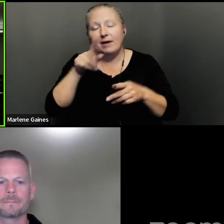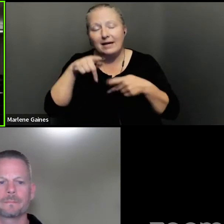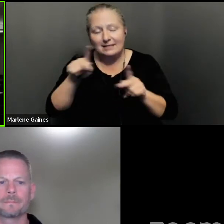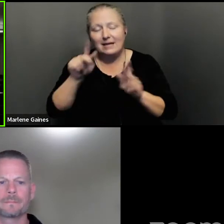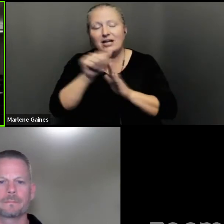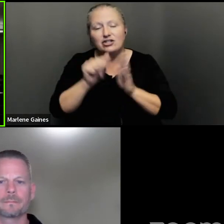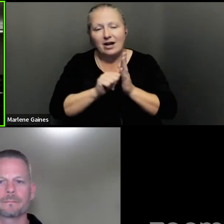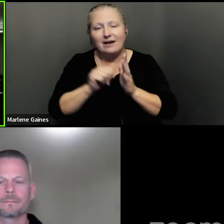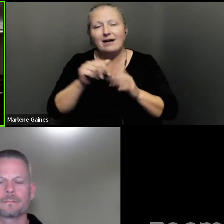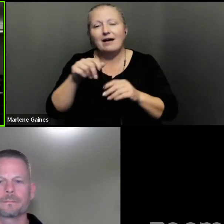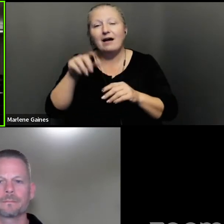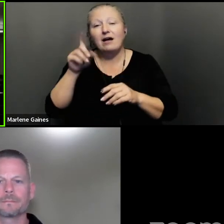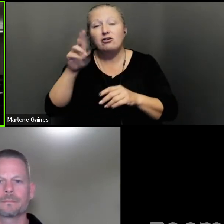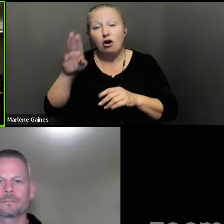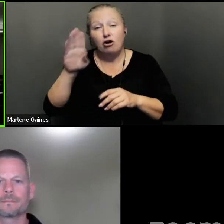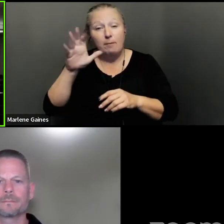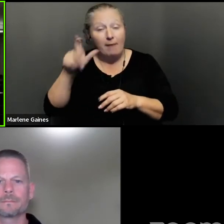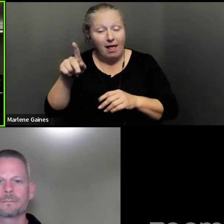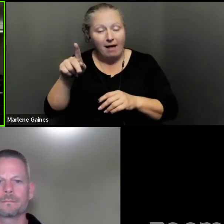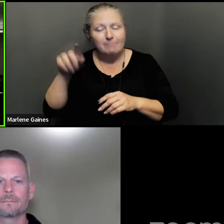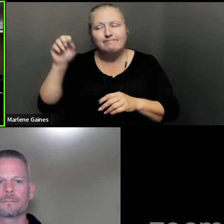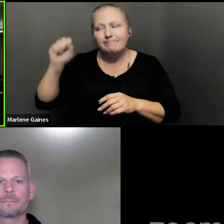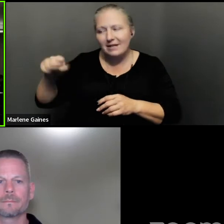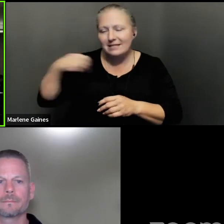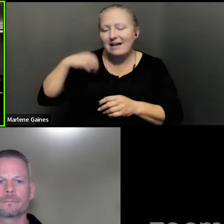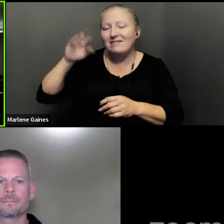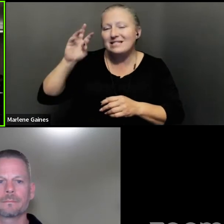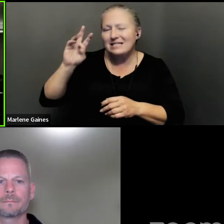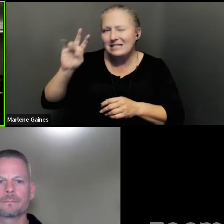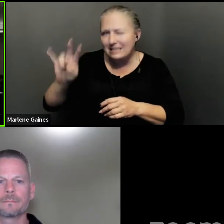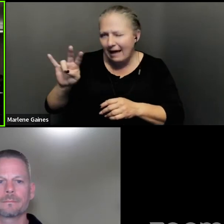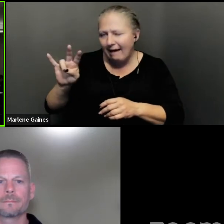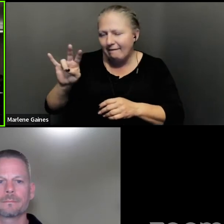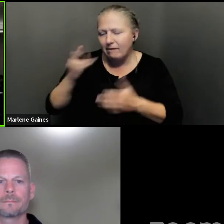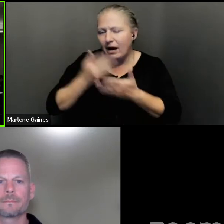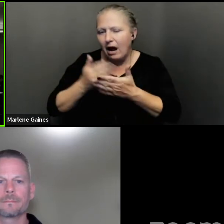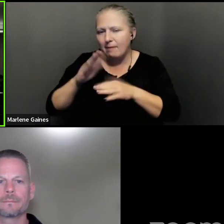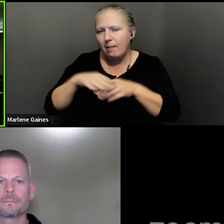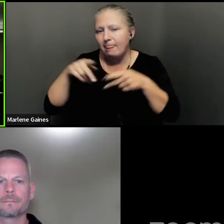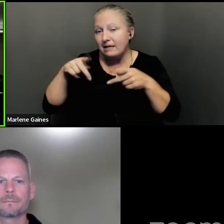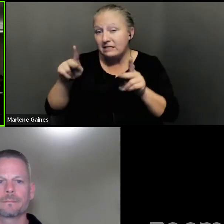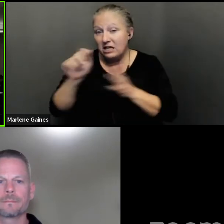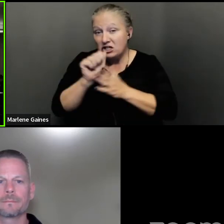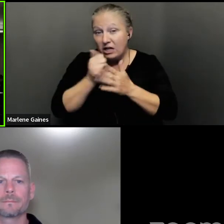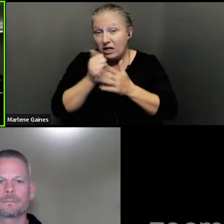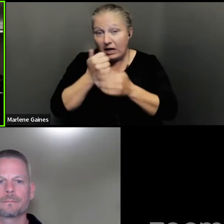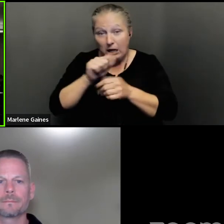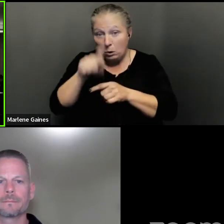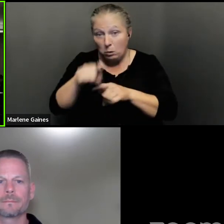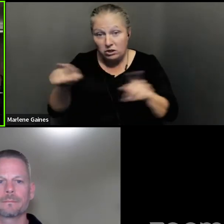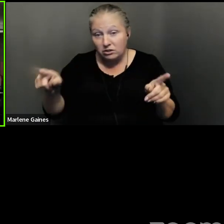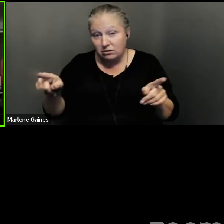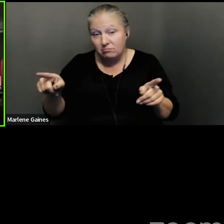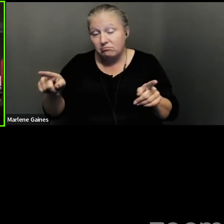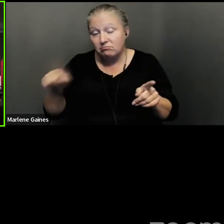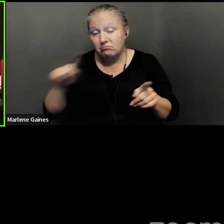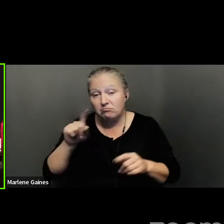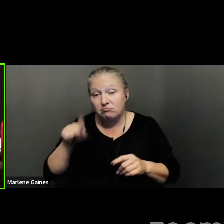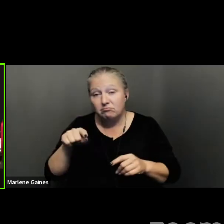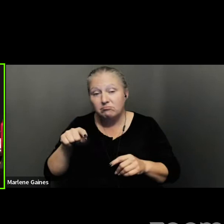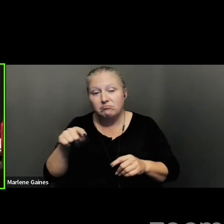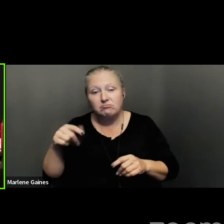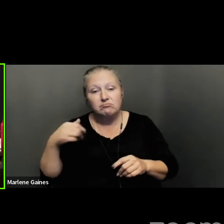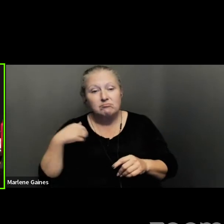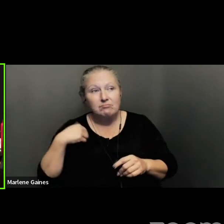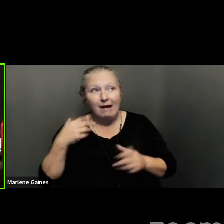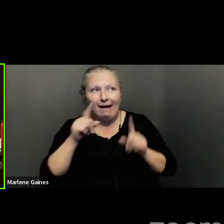have the 7 items on the consent agenda. Are there any questions? I asked you a lot of